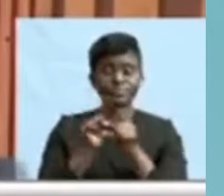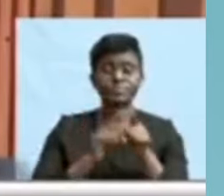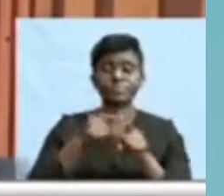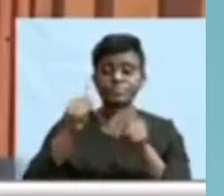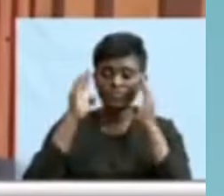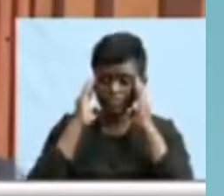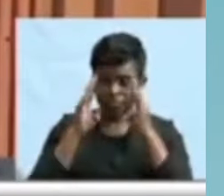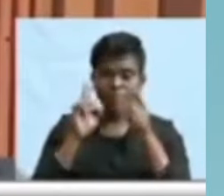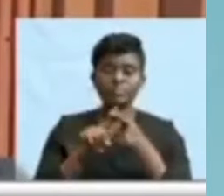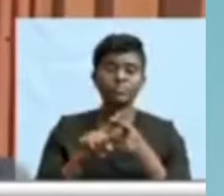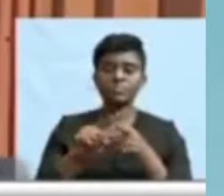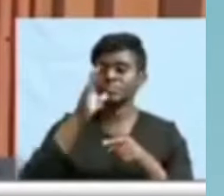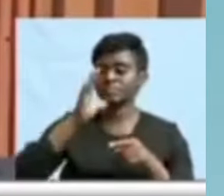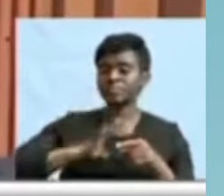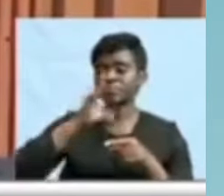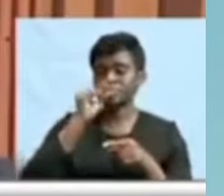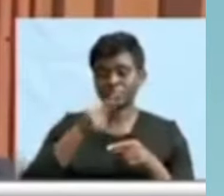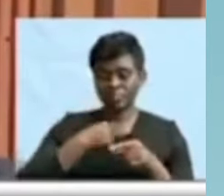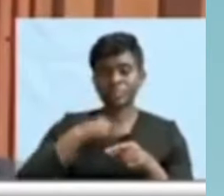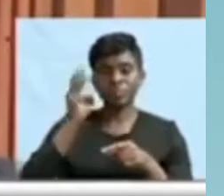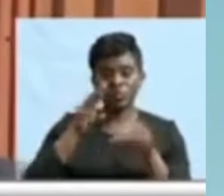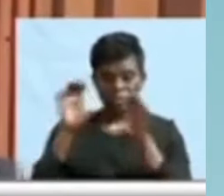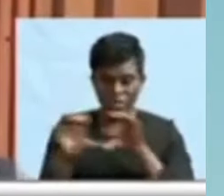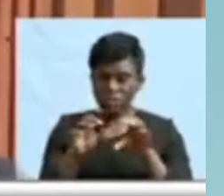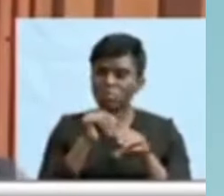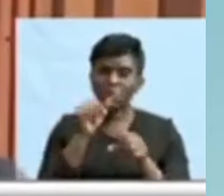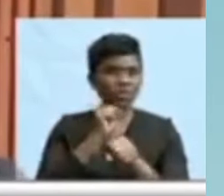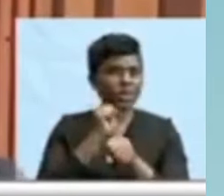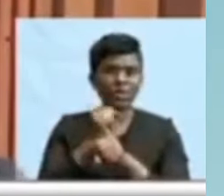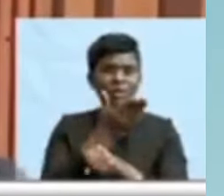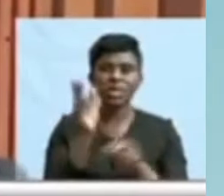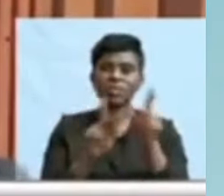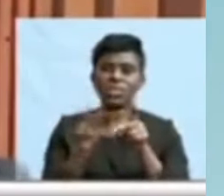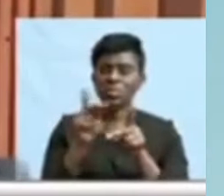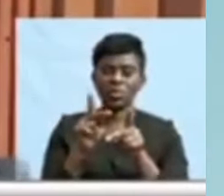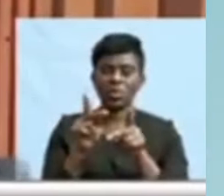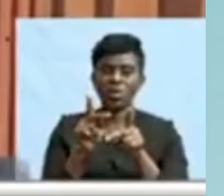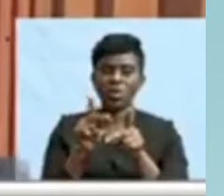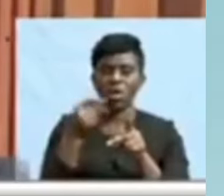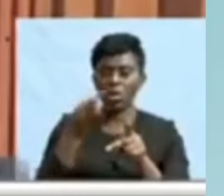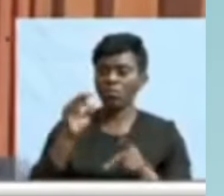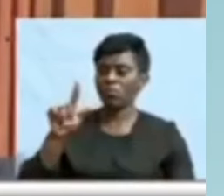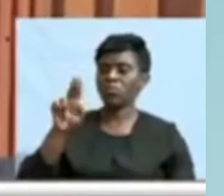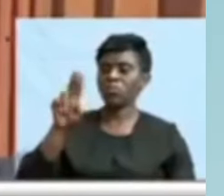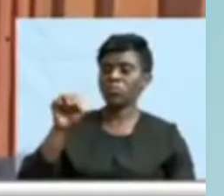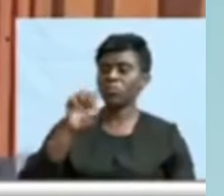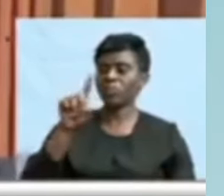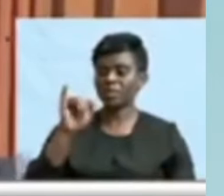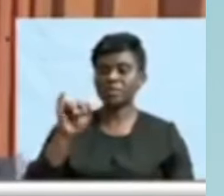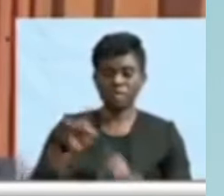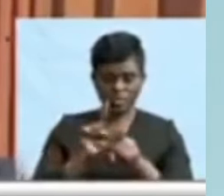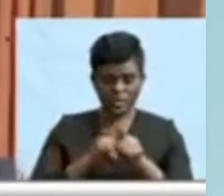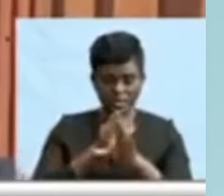to. Madam Speaker, I'll be doing a disservice to the people of Lumezi and